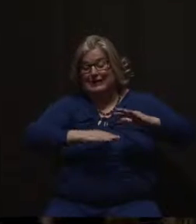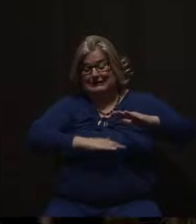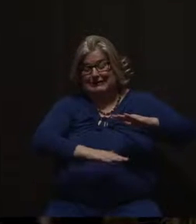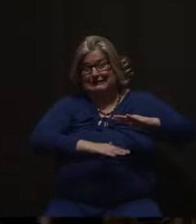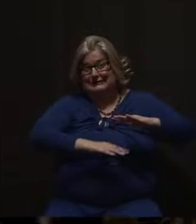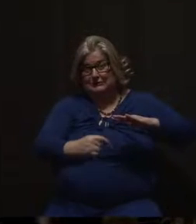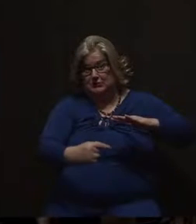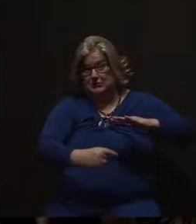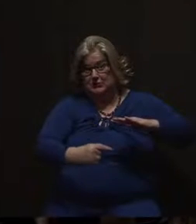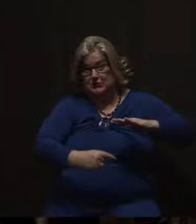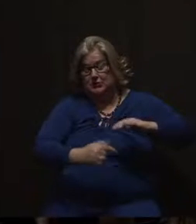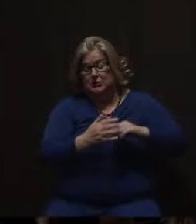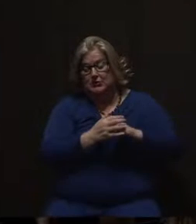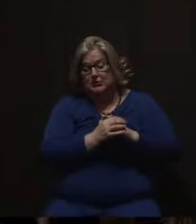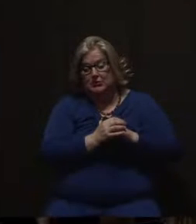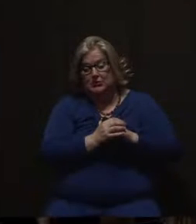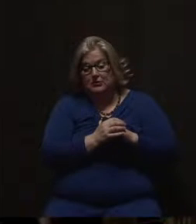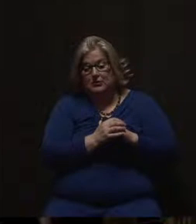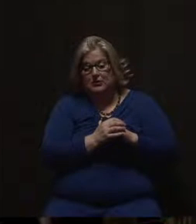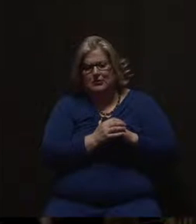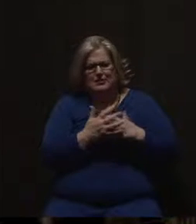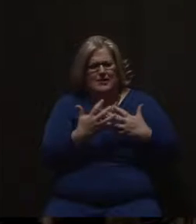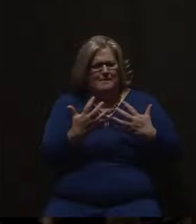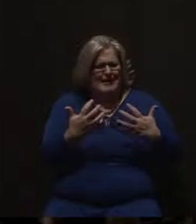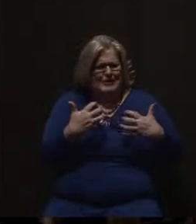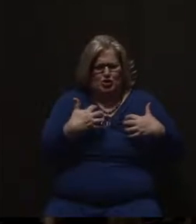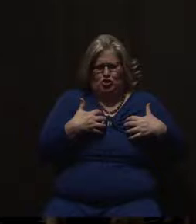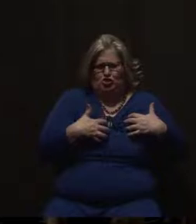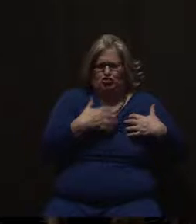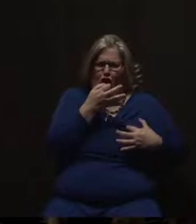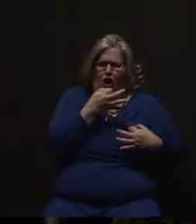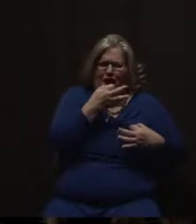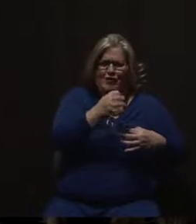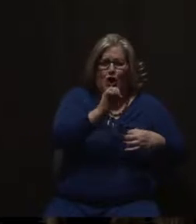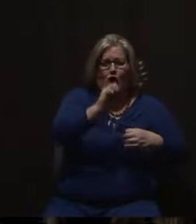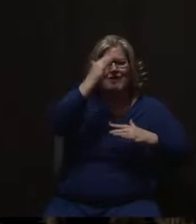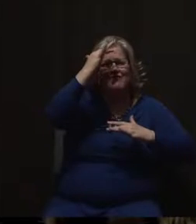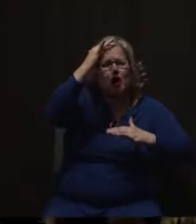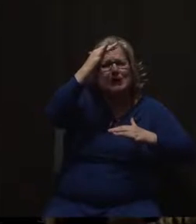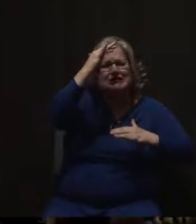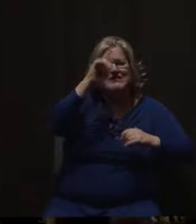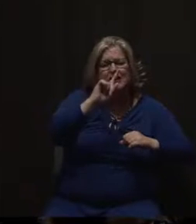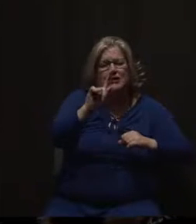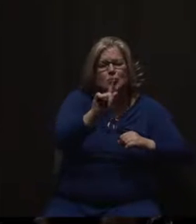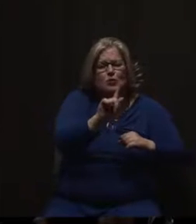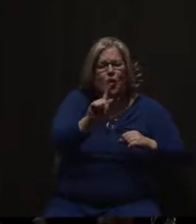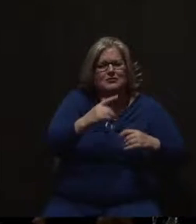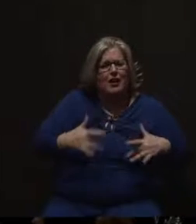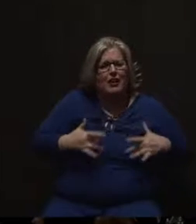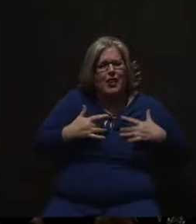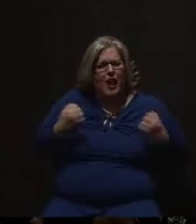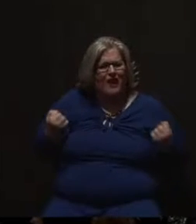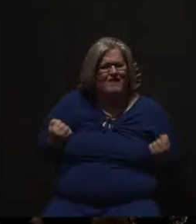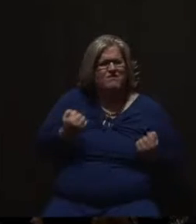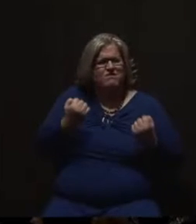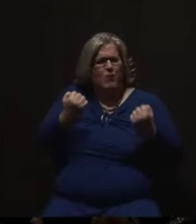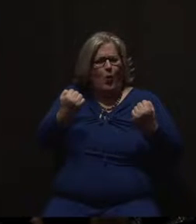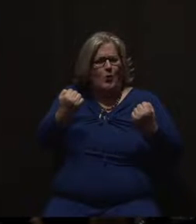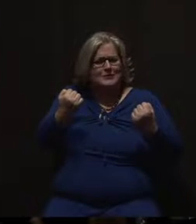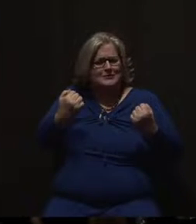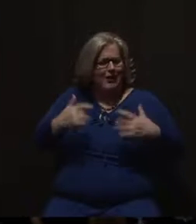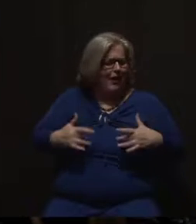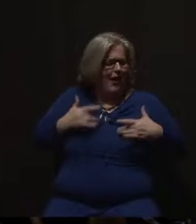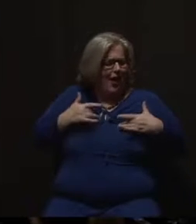So she the driving force in her philosophy is the life force, anything that's life